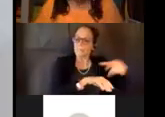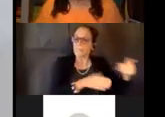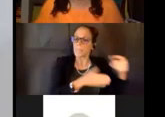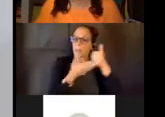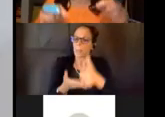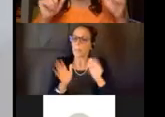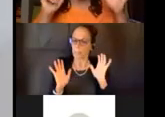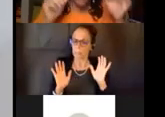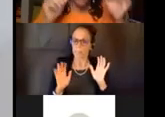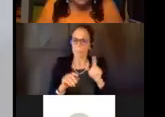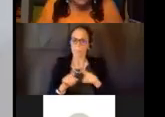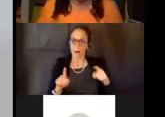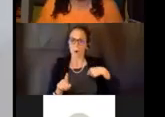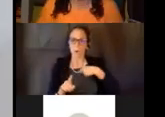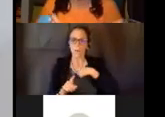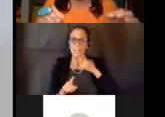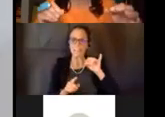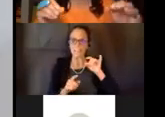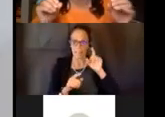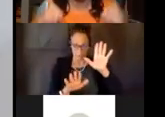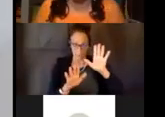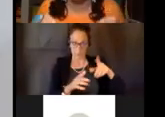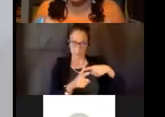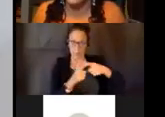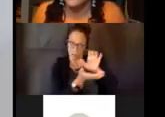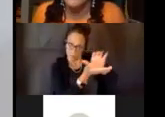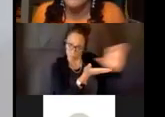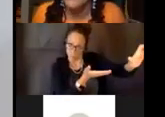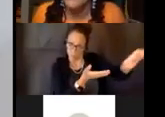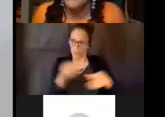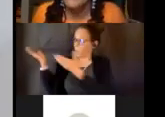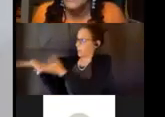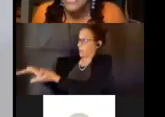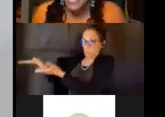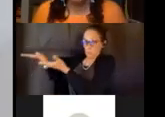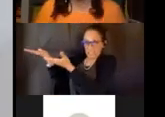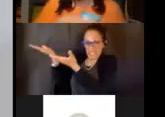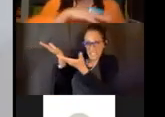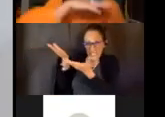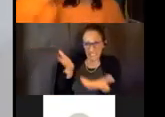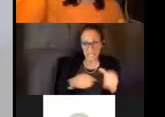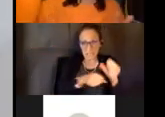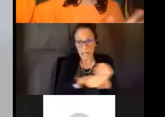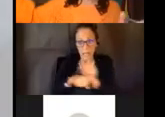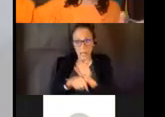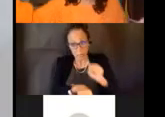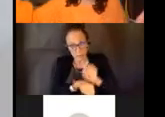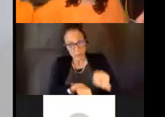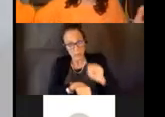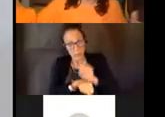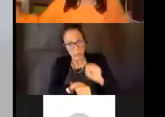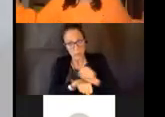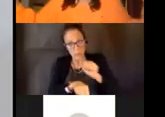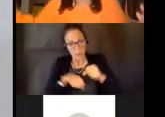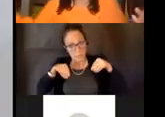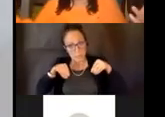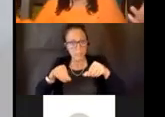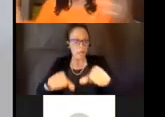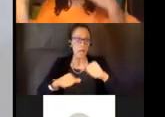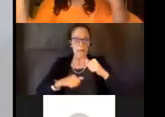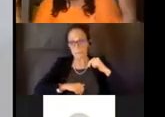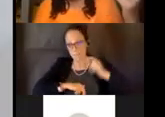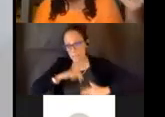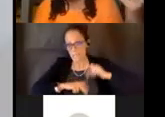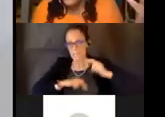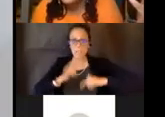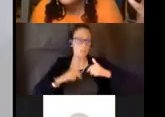work the land and build the backbone of our economy for free. And then over the next, couple hundred years,